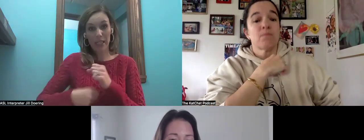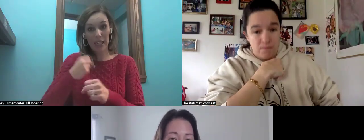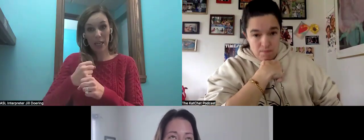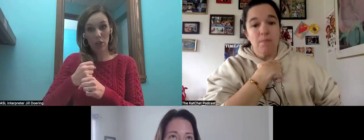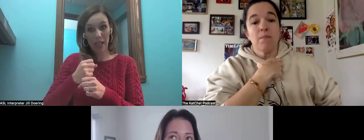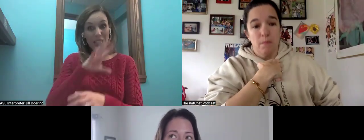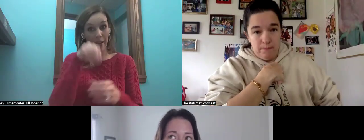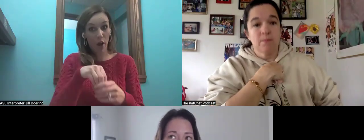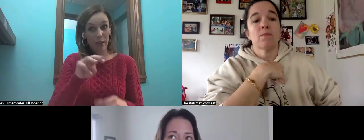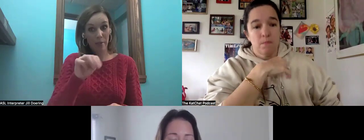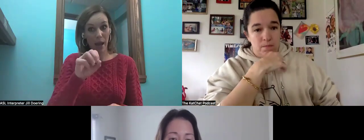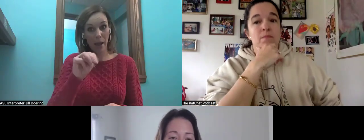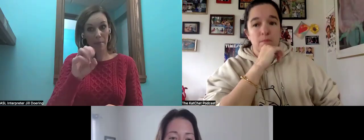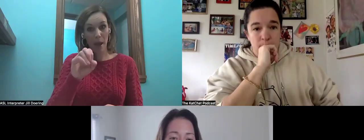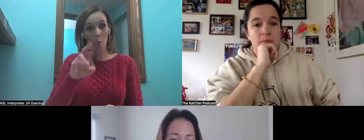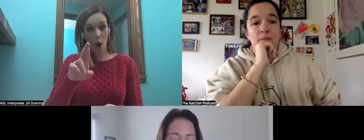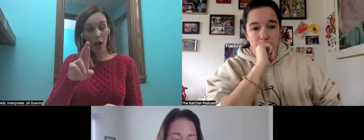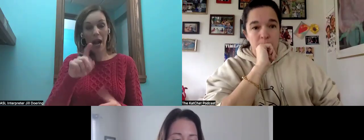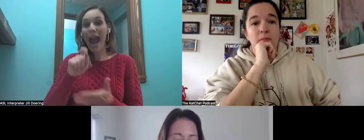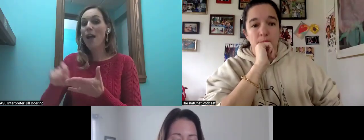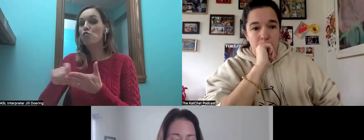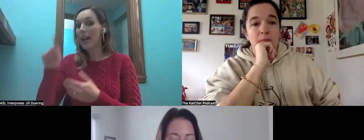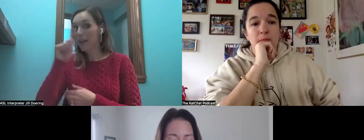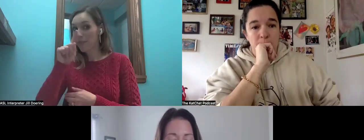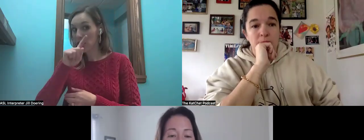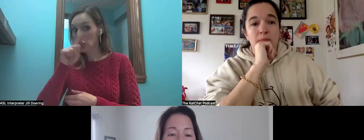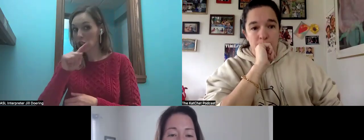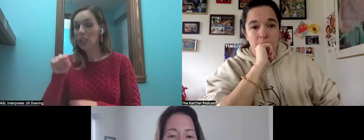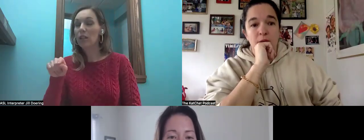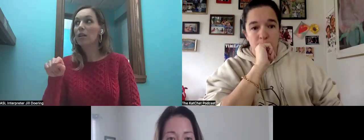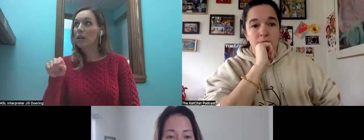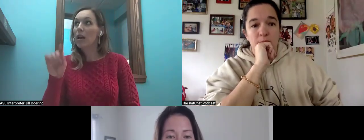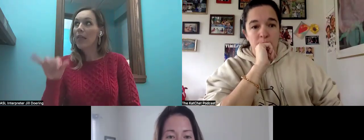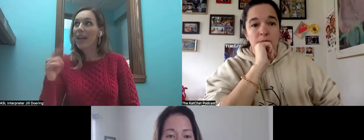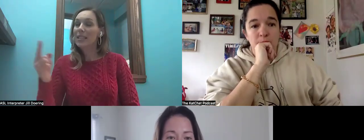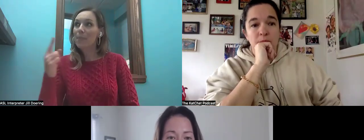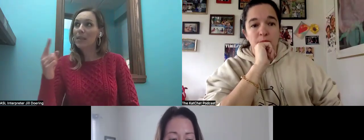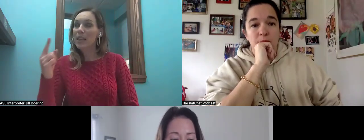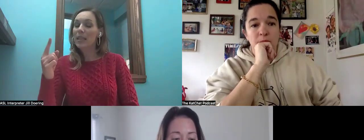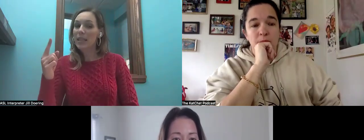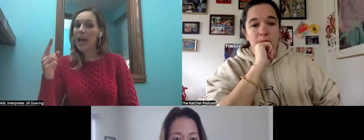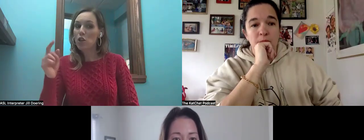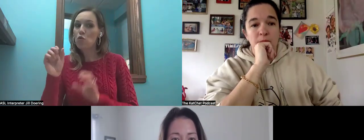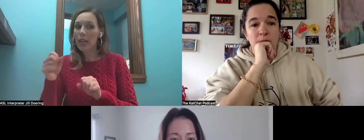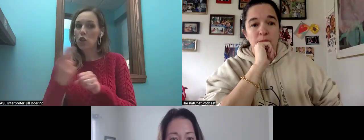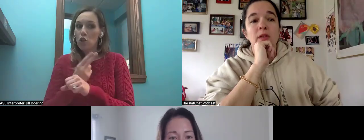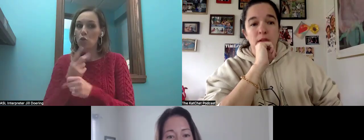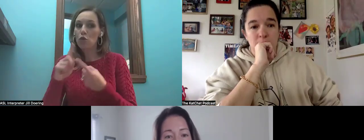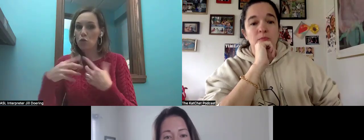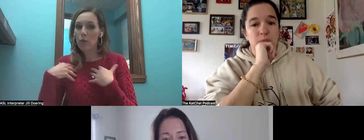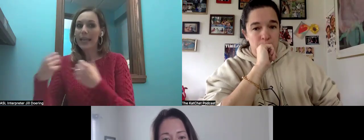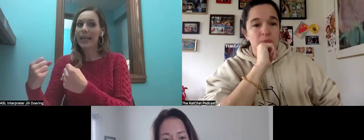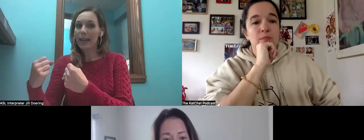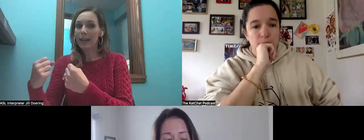fiction is a very undertapped you thing to use for healing, whether you're reading fiction or